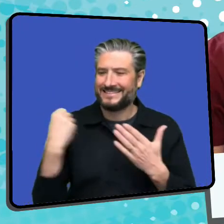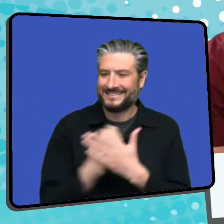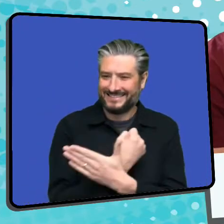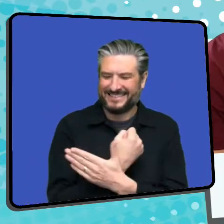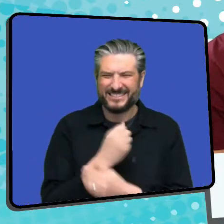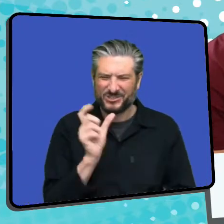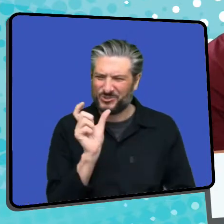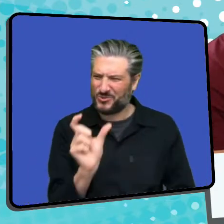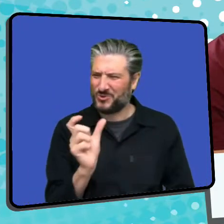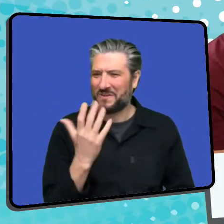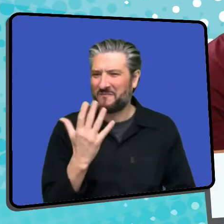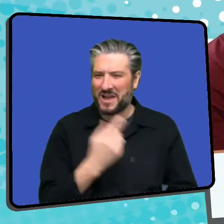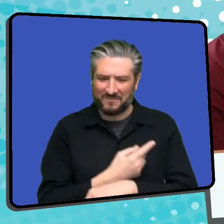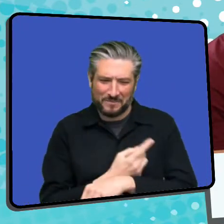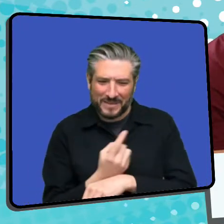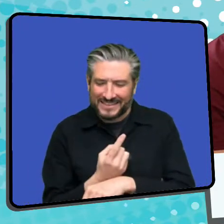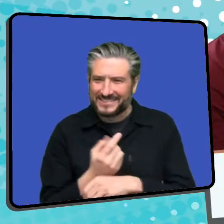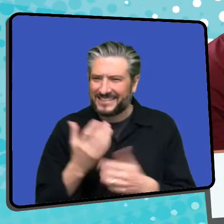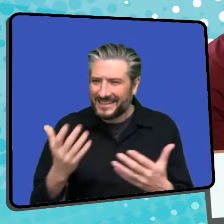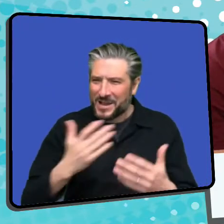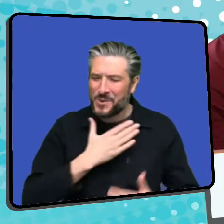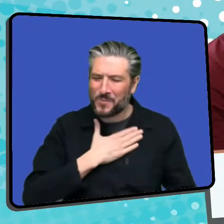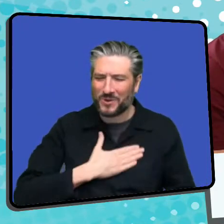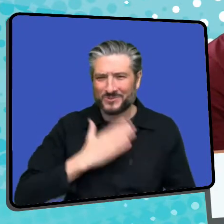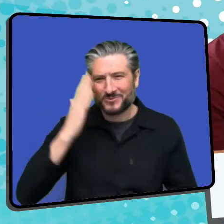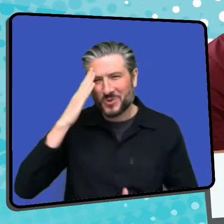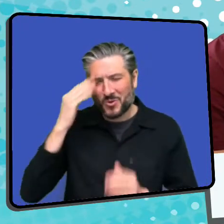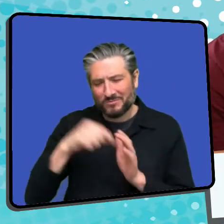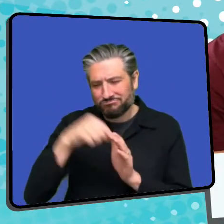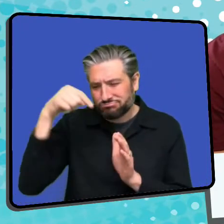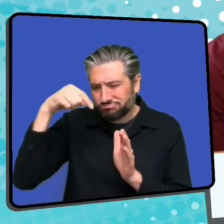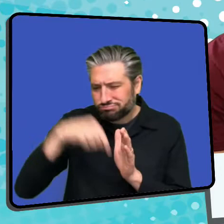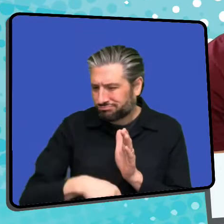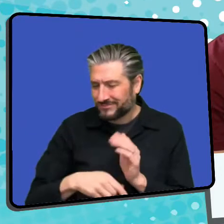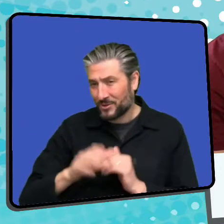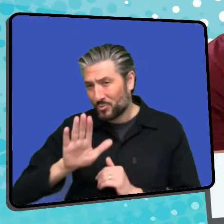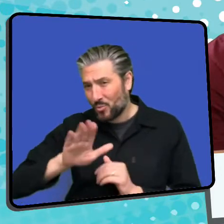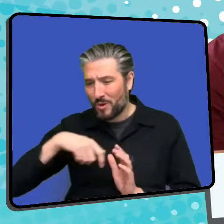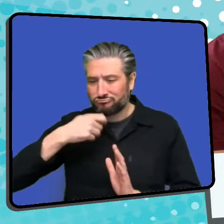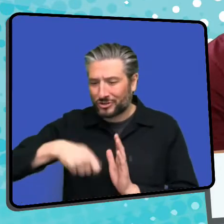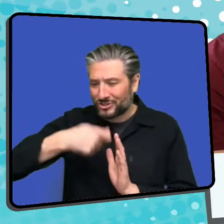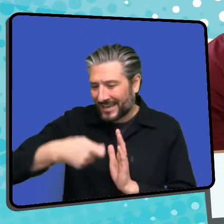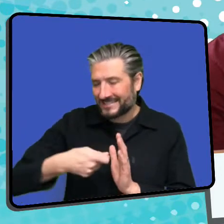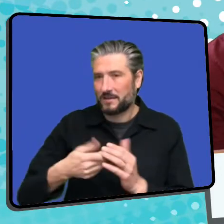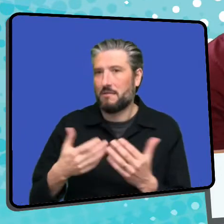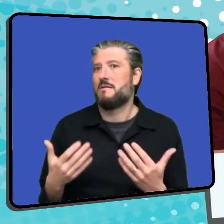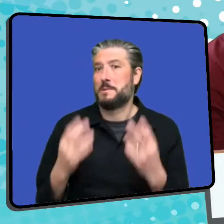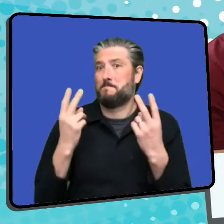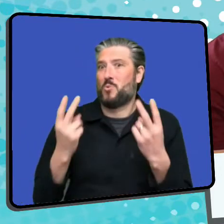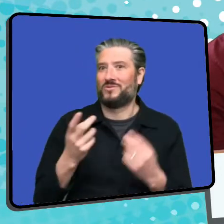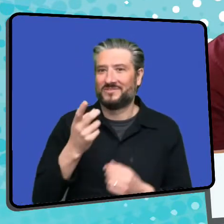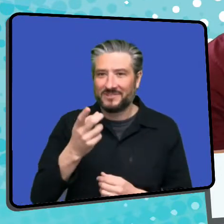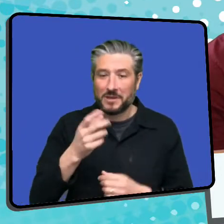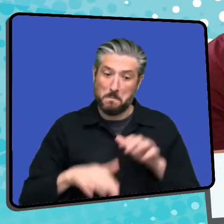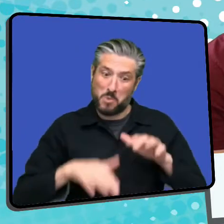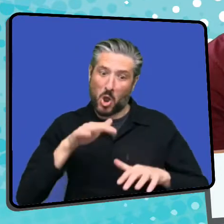dive into what the project is. So it's super important for you to share all of that information. So if everyone goes